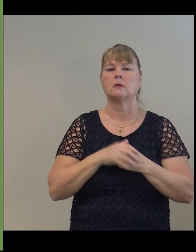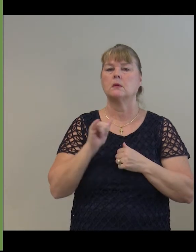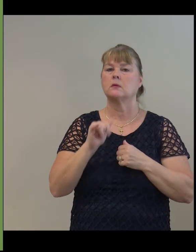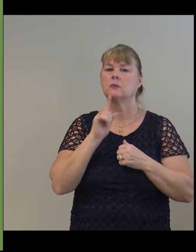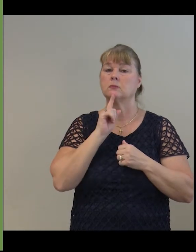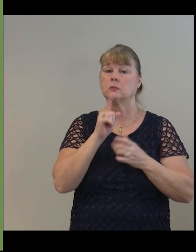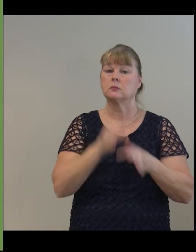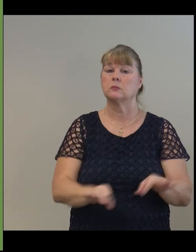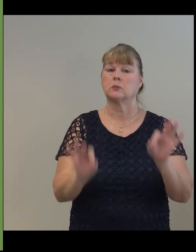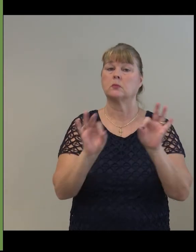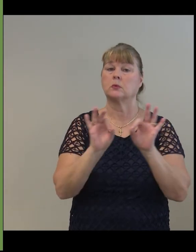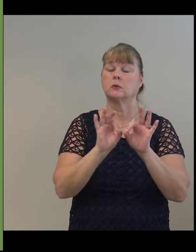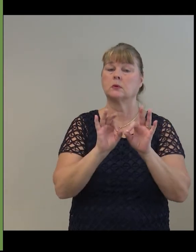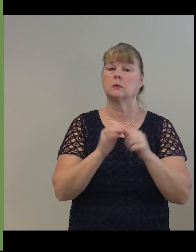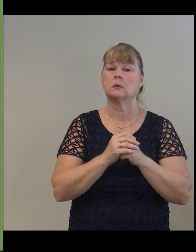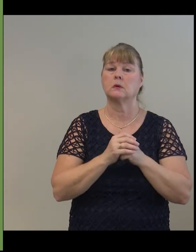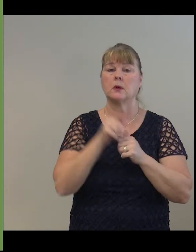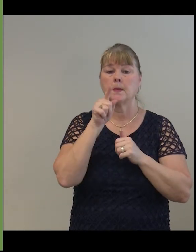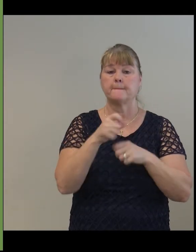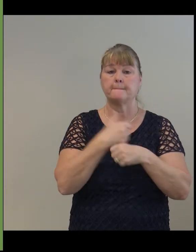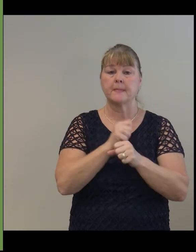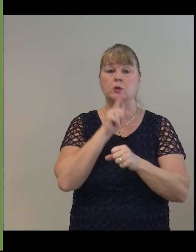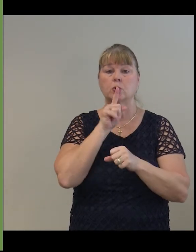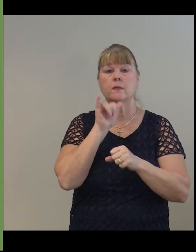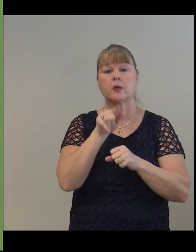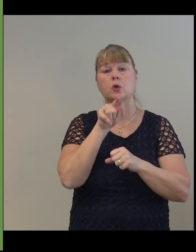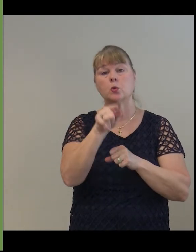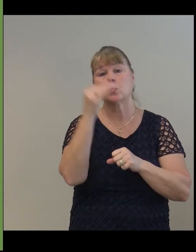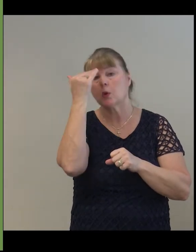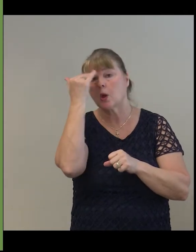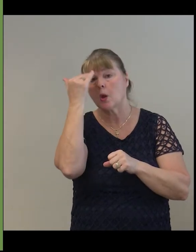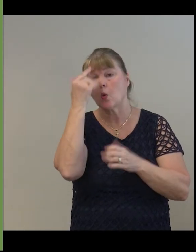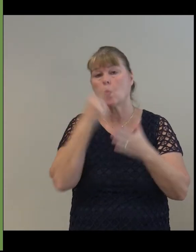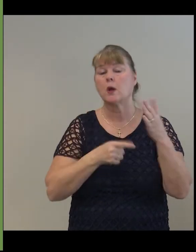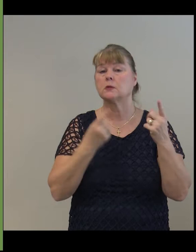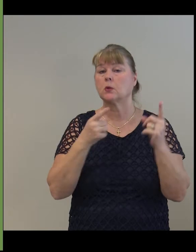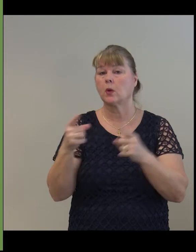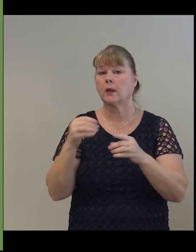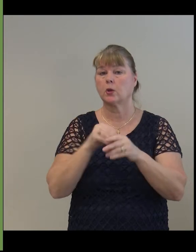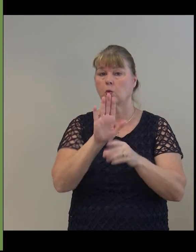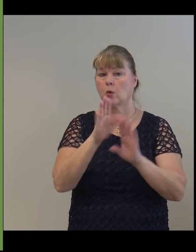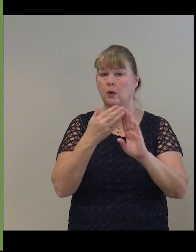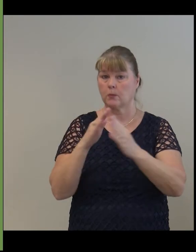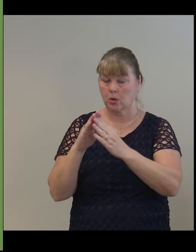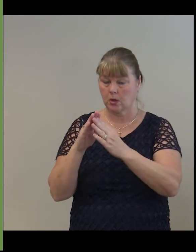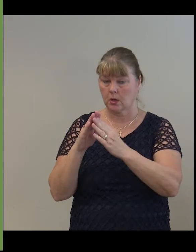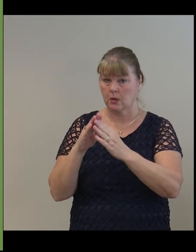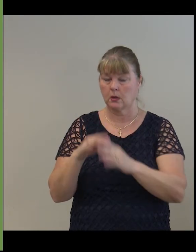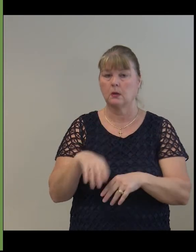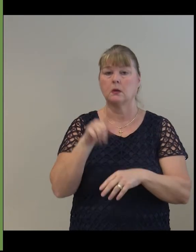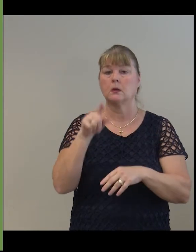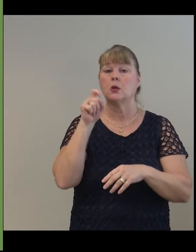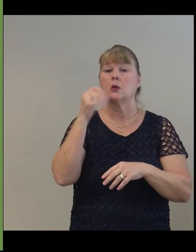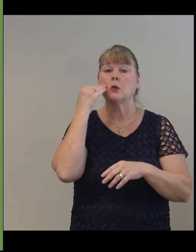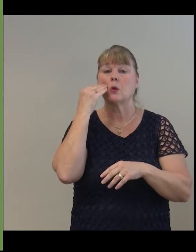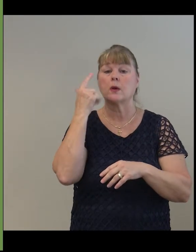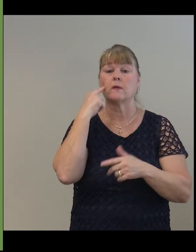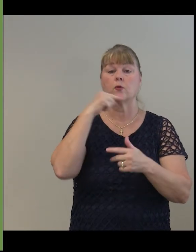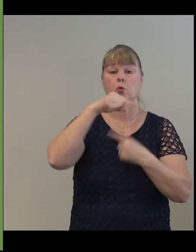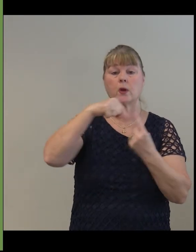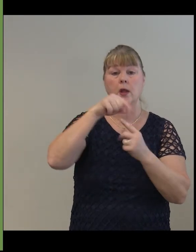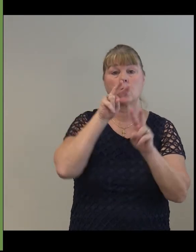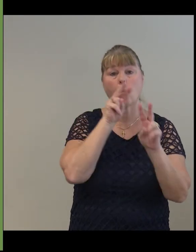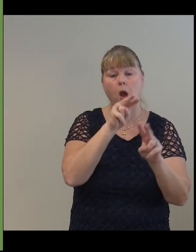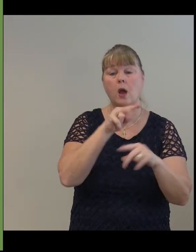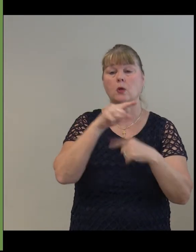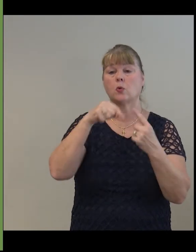This is so incredibly important. You need to make sure that you know what's going on in your community. You need to know when there's a